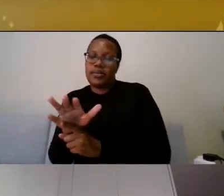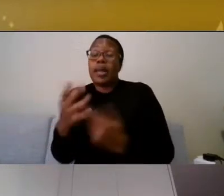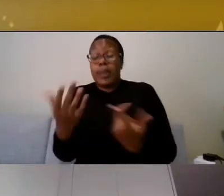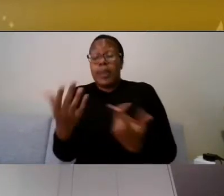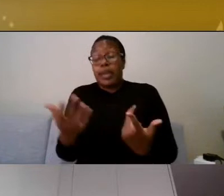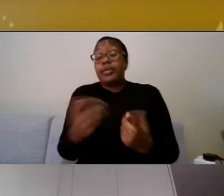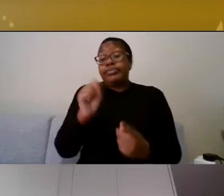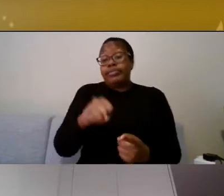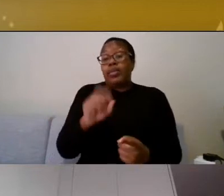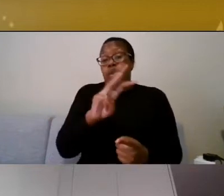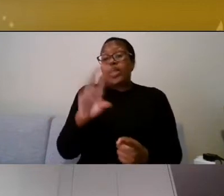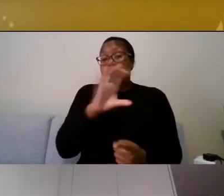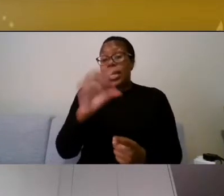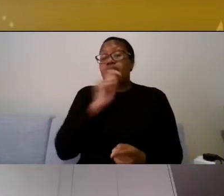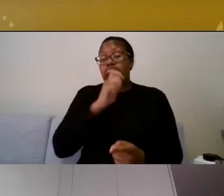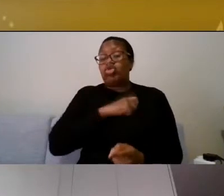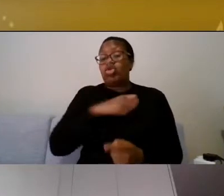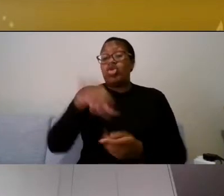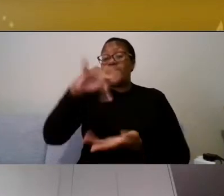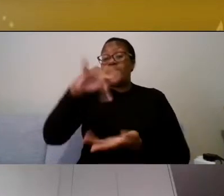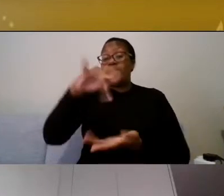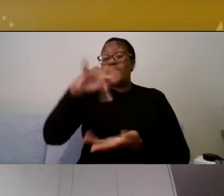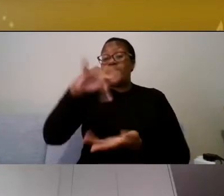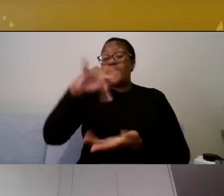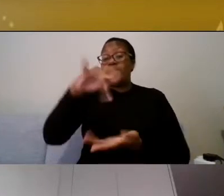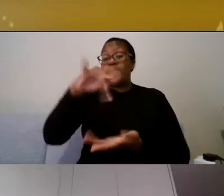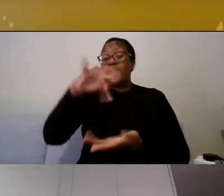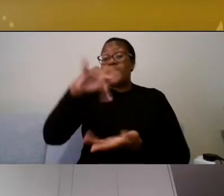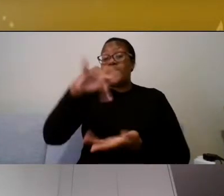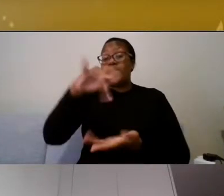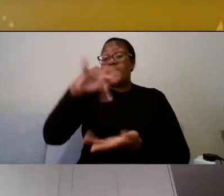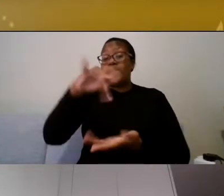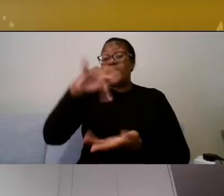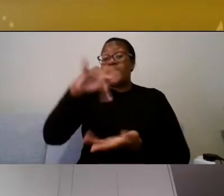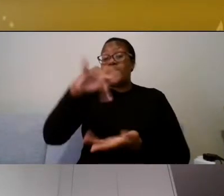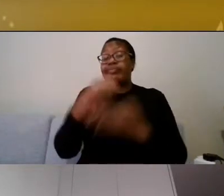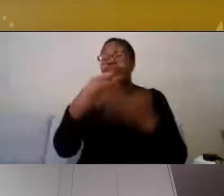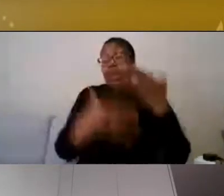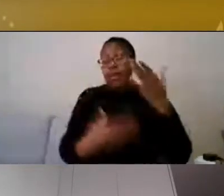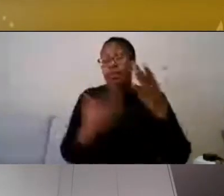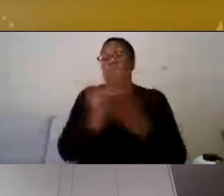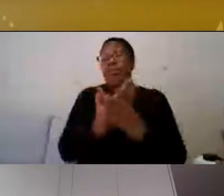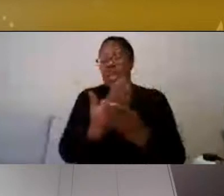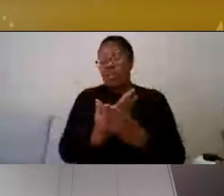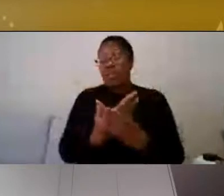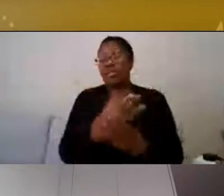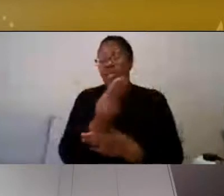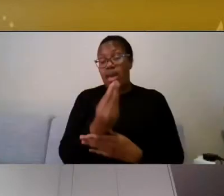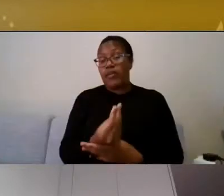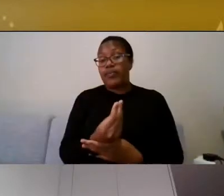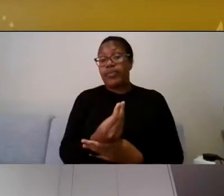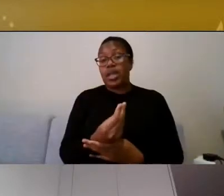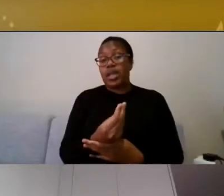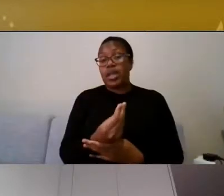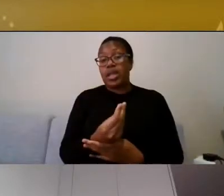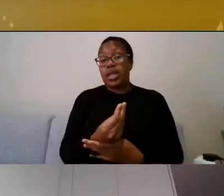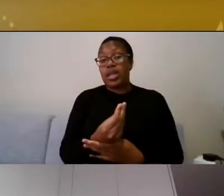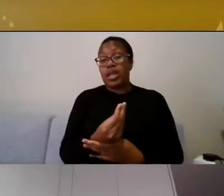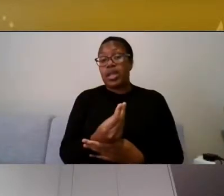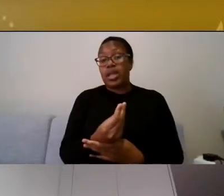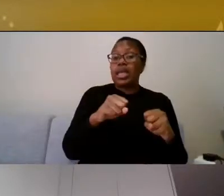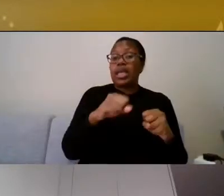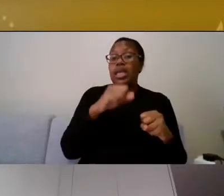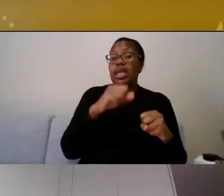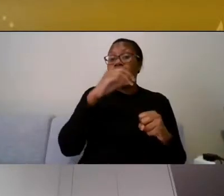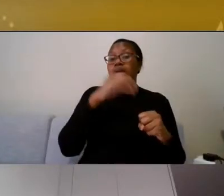the epicenter, so there are a number of cases. It could be orderlies who are actually